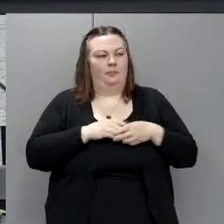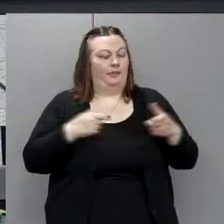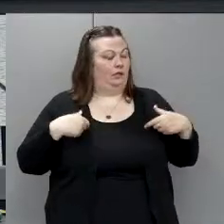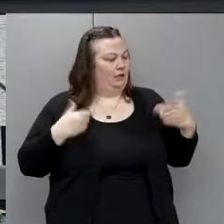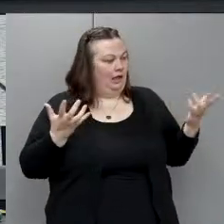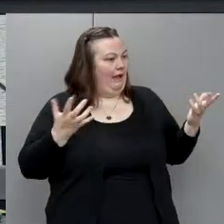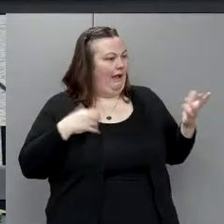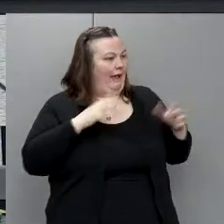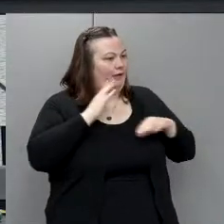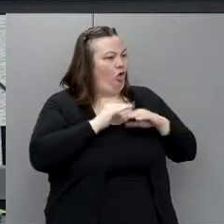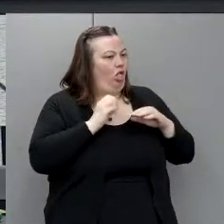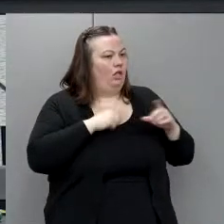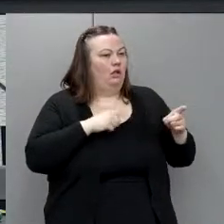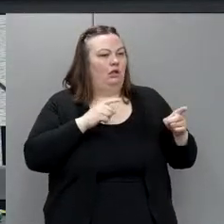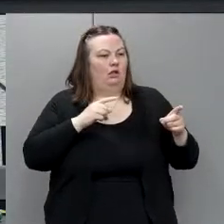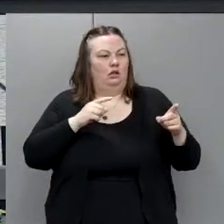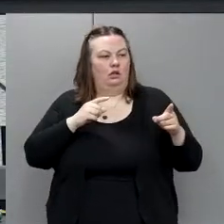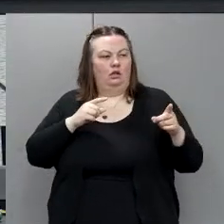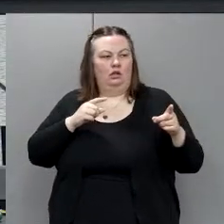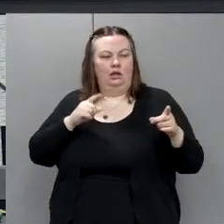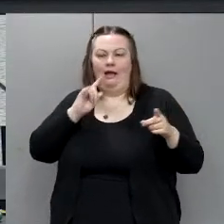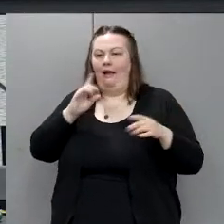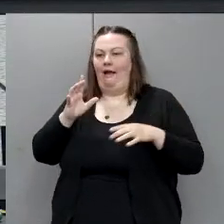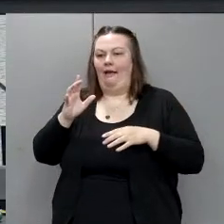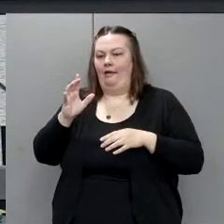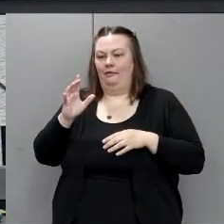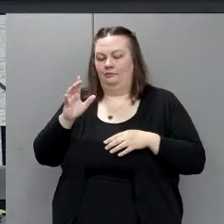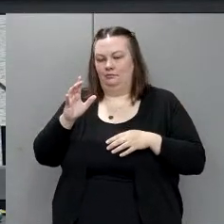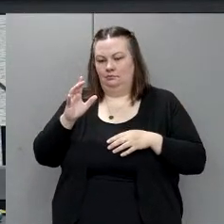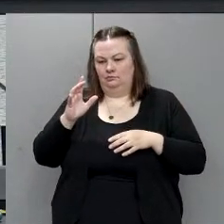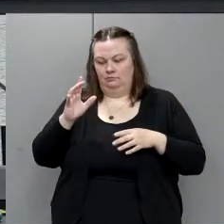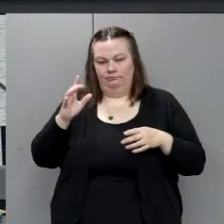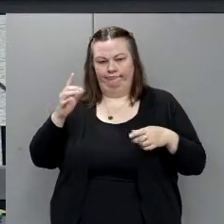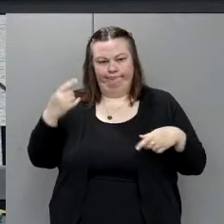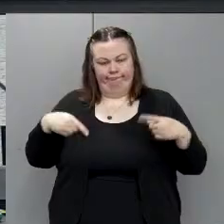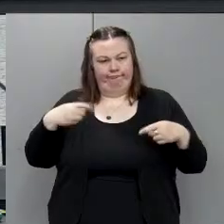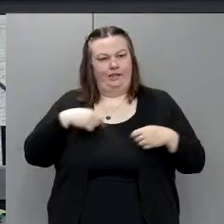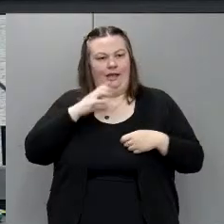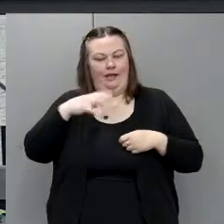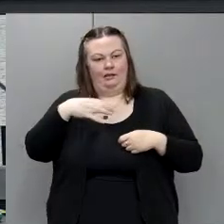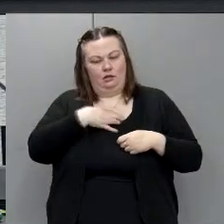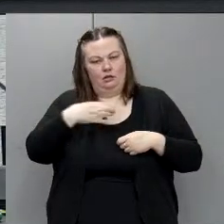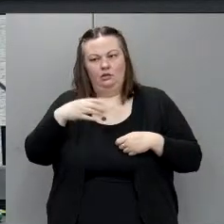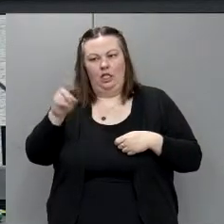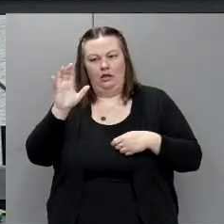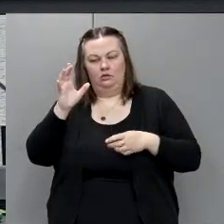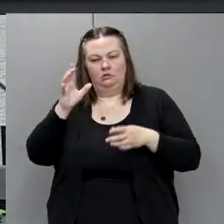I call Art, do you have anything? I protest the co-chair's ruling. I'm asking